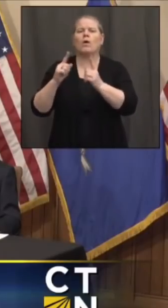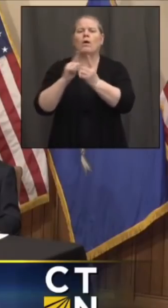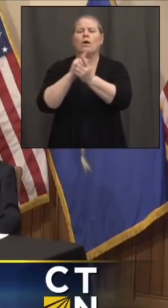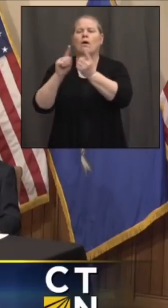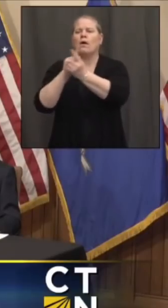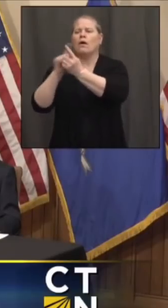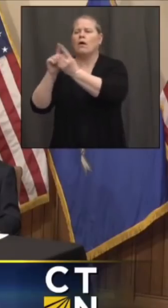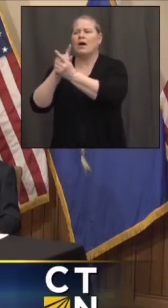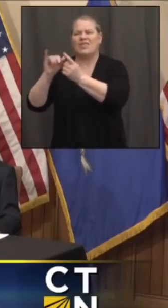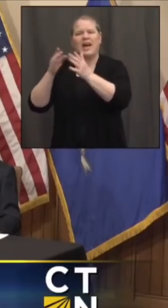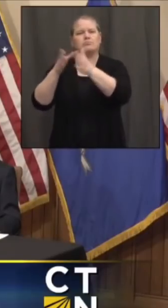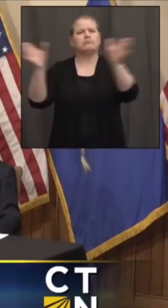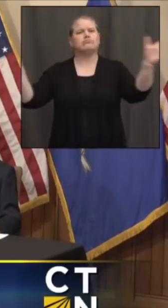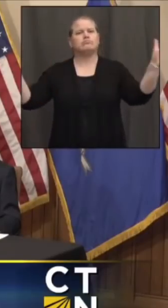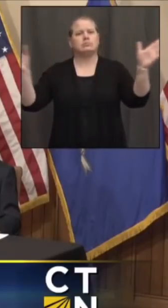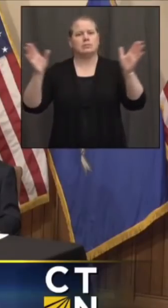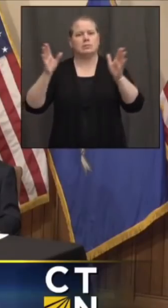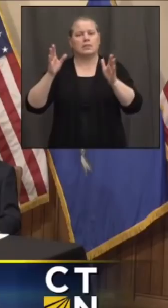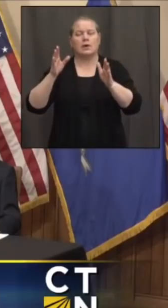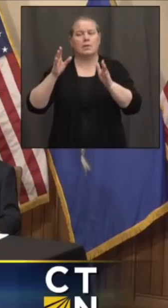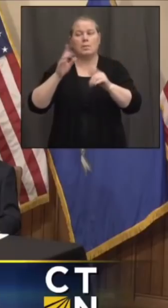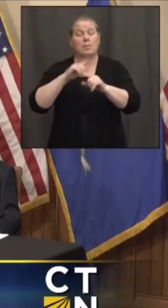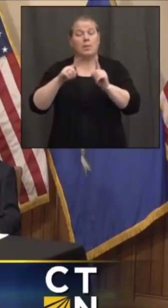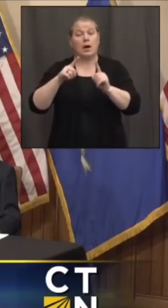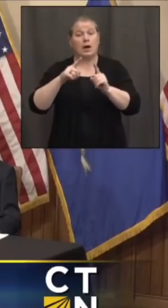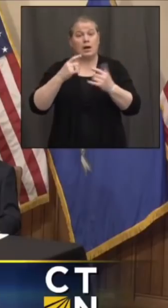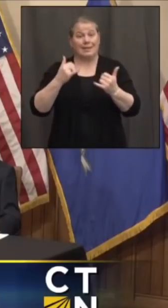to rolling these programs out?